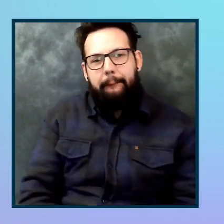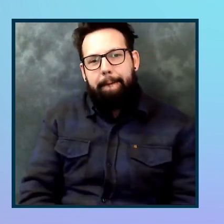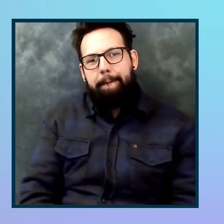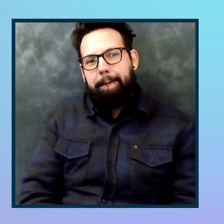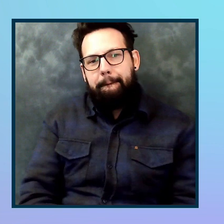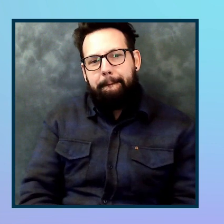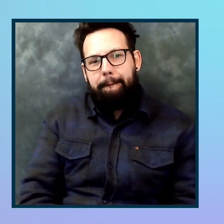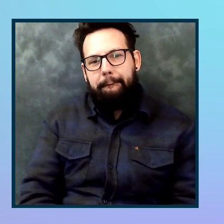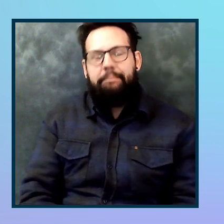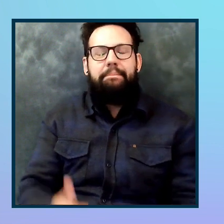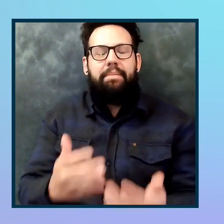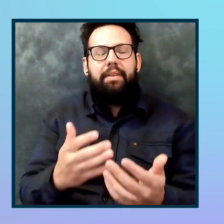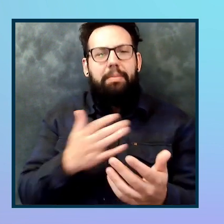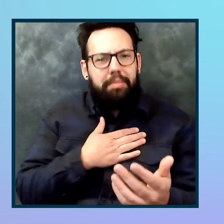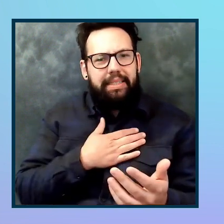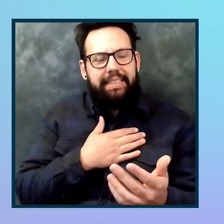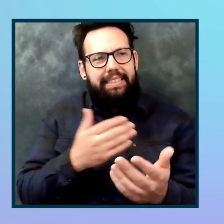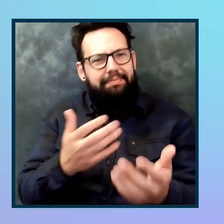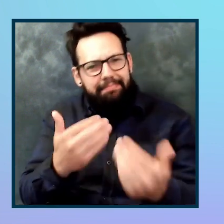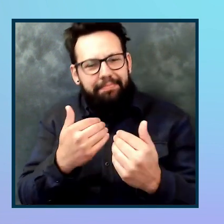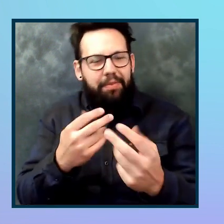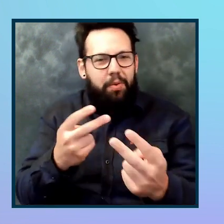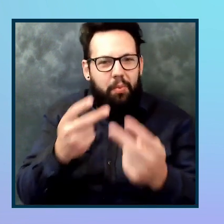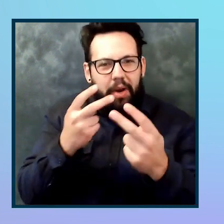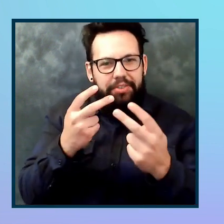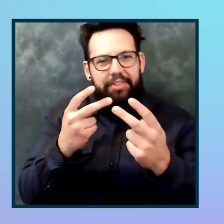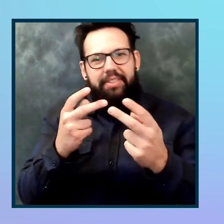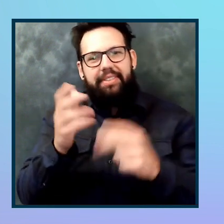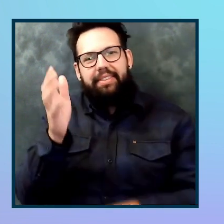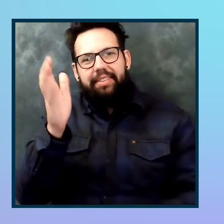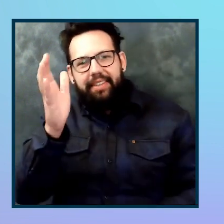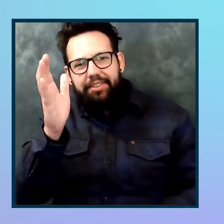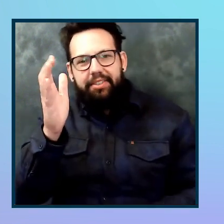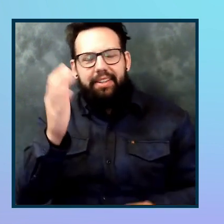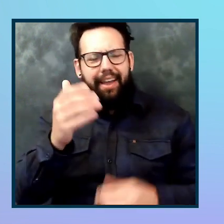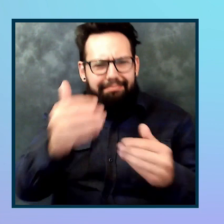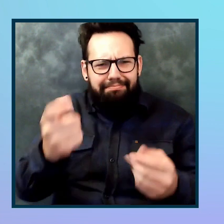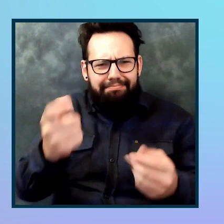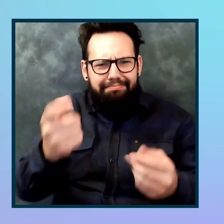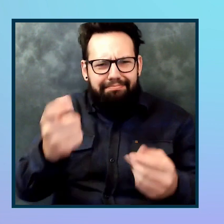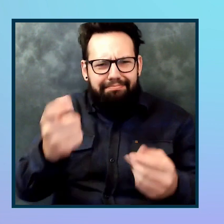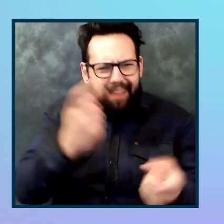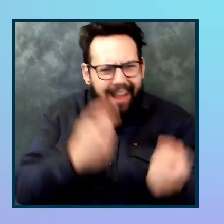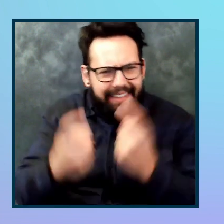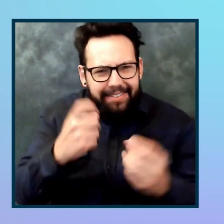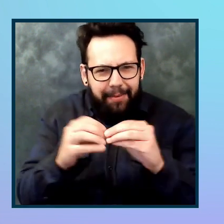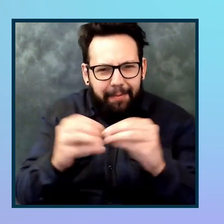So please keep enjoying the sessions and continue with these great questions and feedback. We love hearing it.